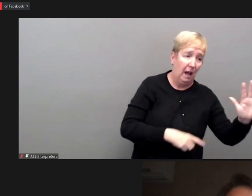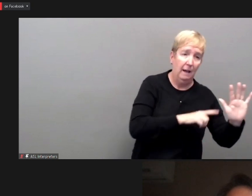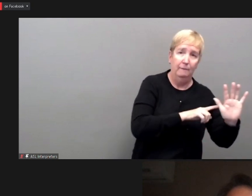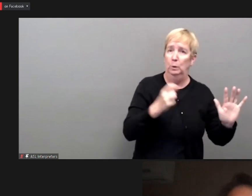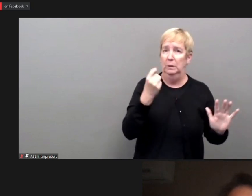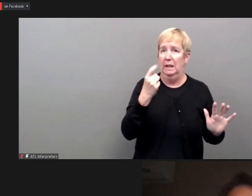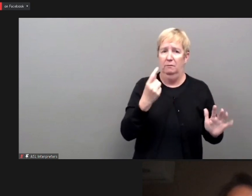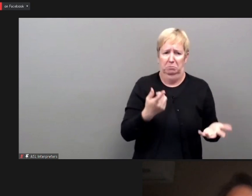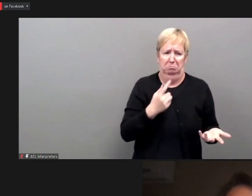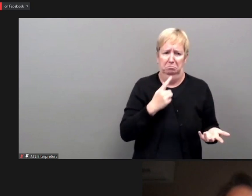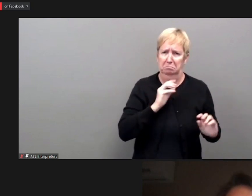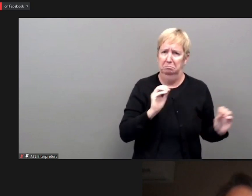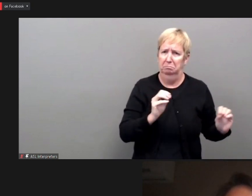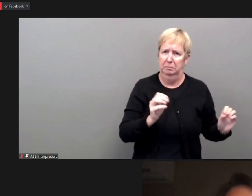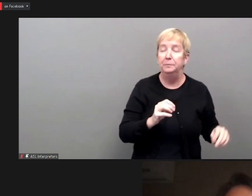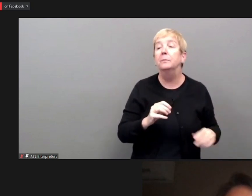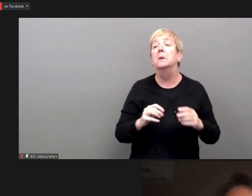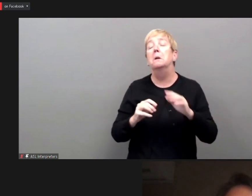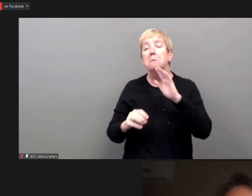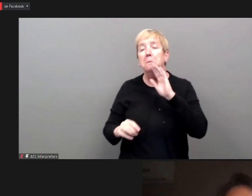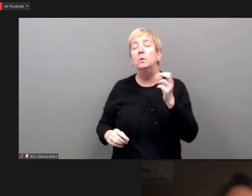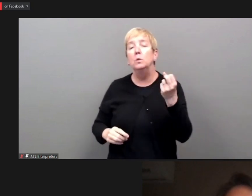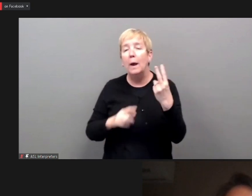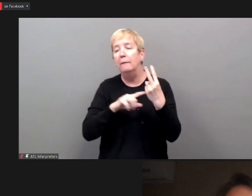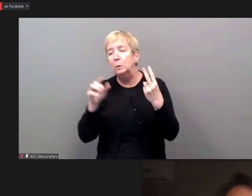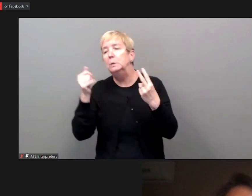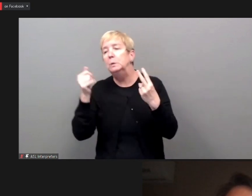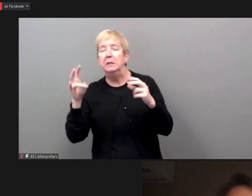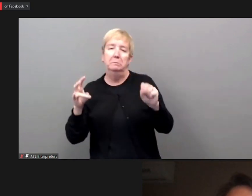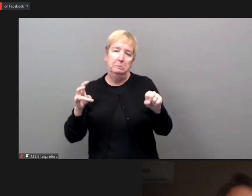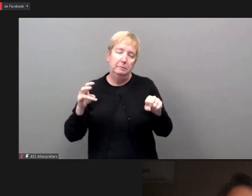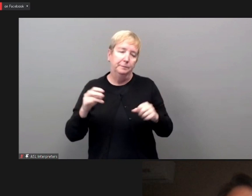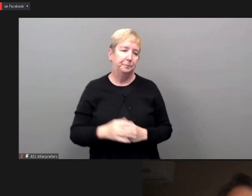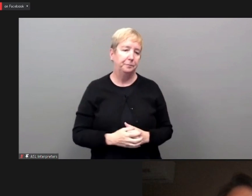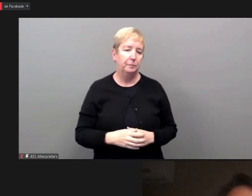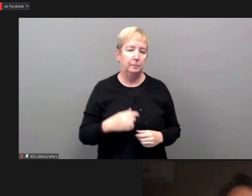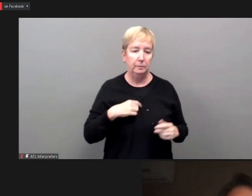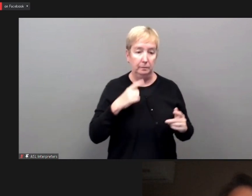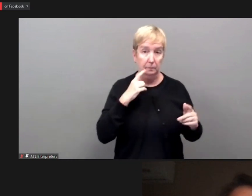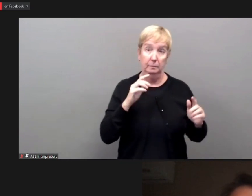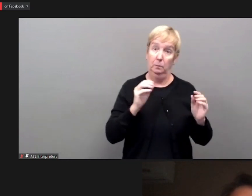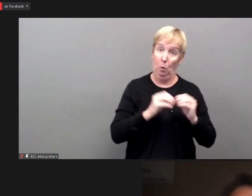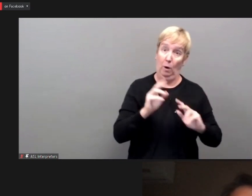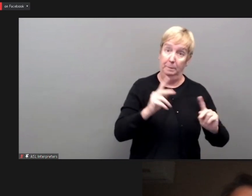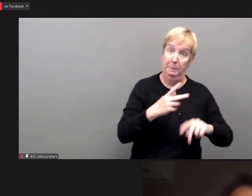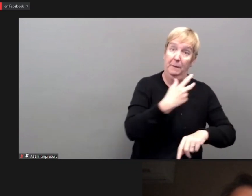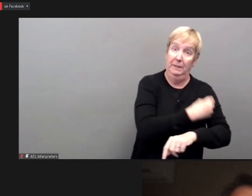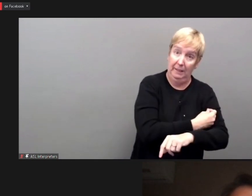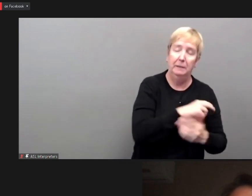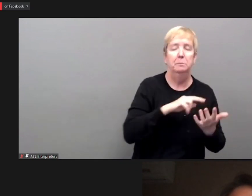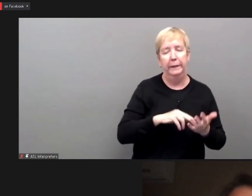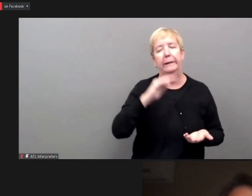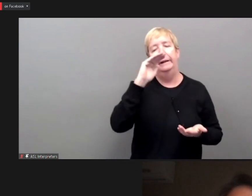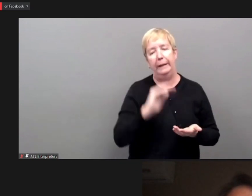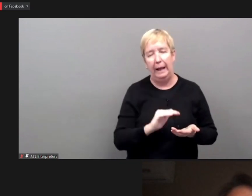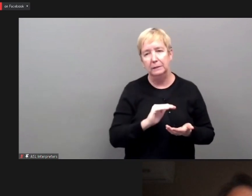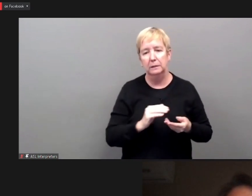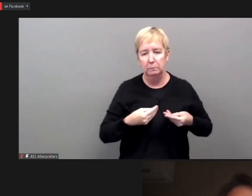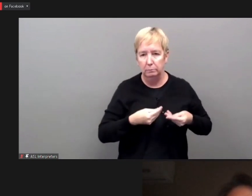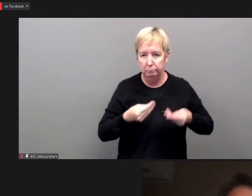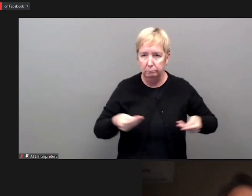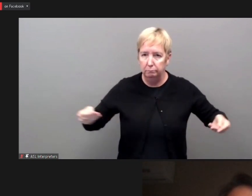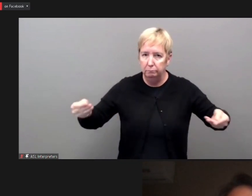Of course, 12 to 17 are. And so I think the more people vaccinated, the less opportunities the virus has